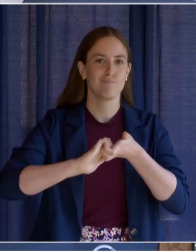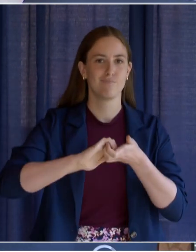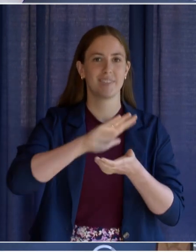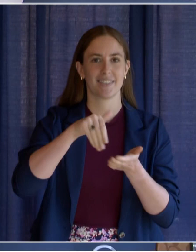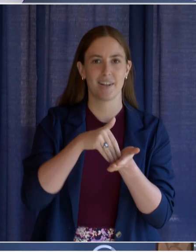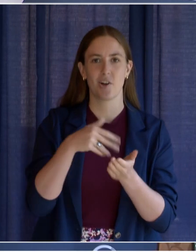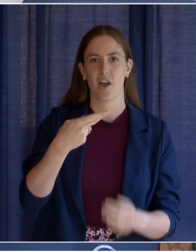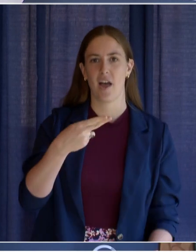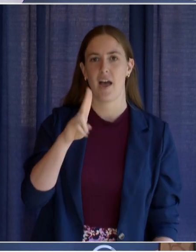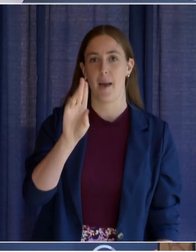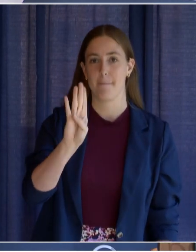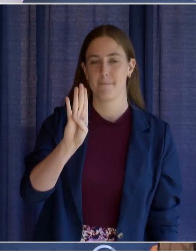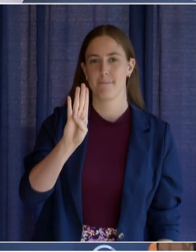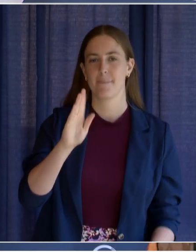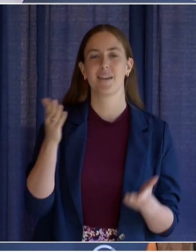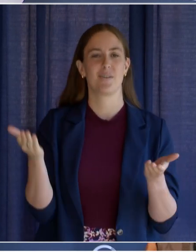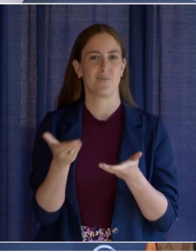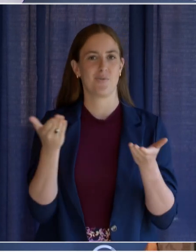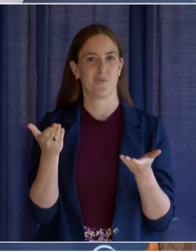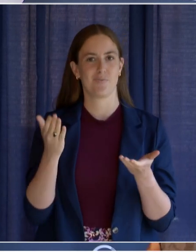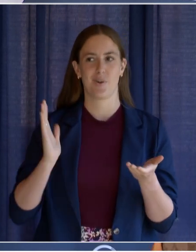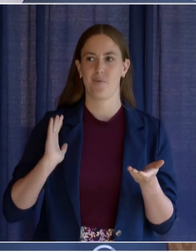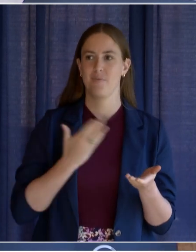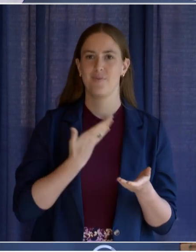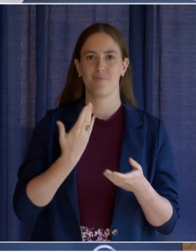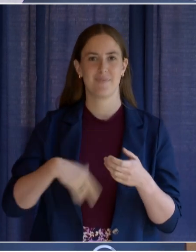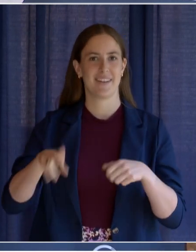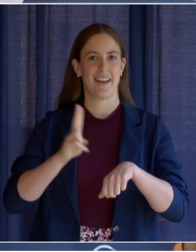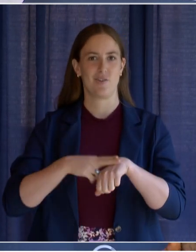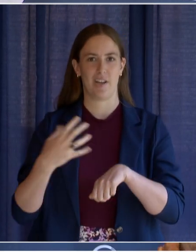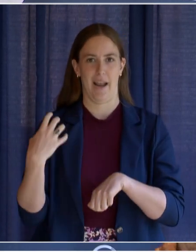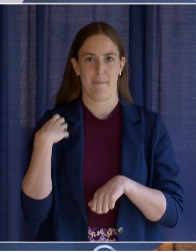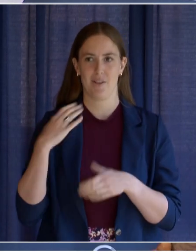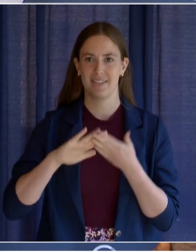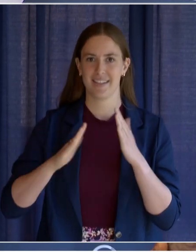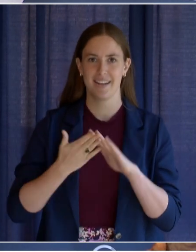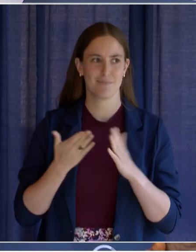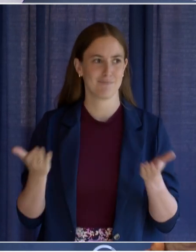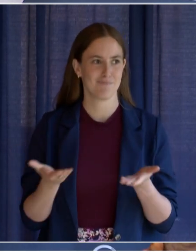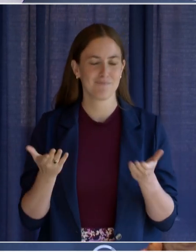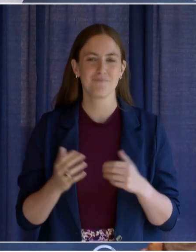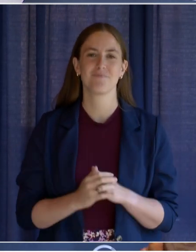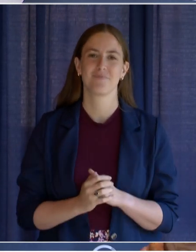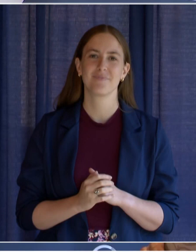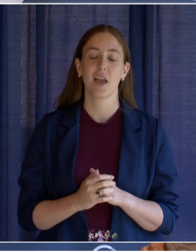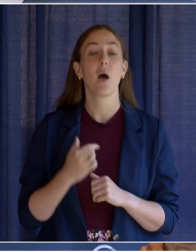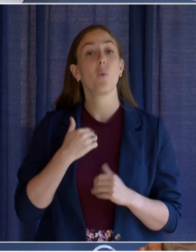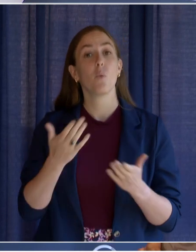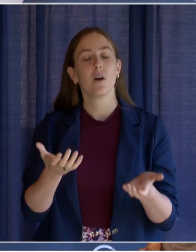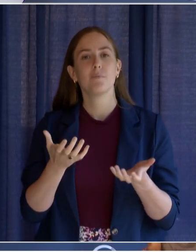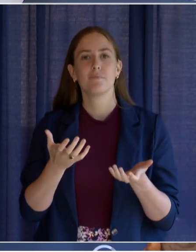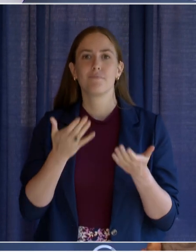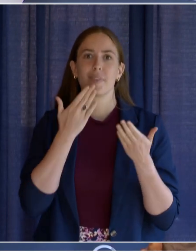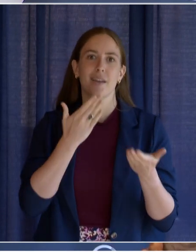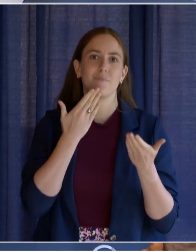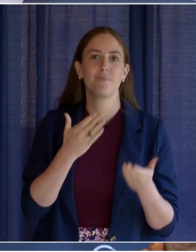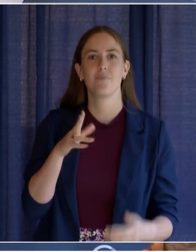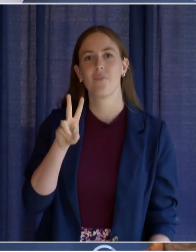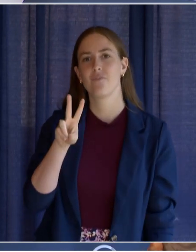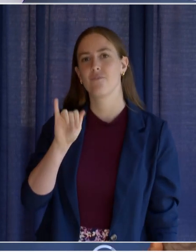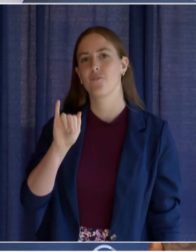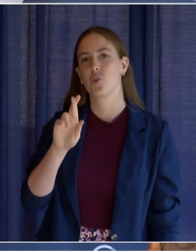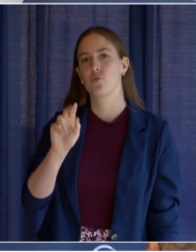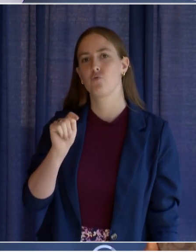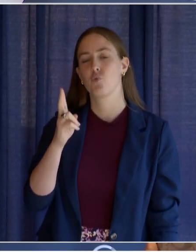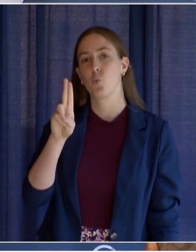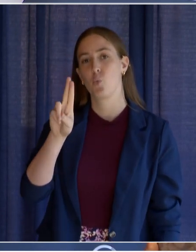nation's capital. And I really wanted to then start with thanking the Virtru team. So then building any